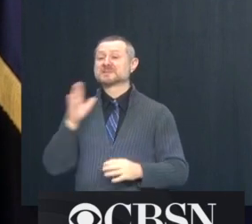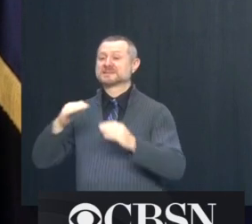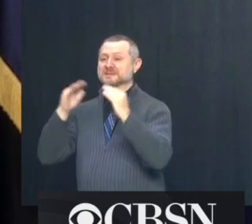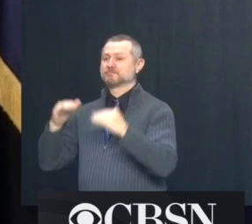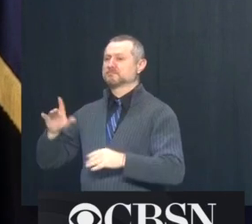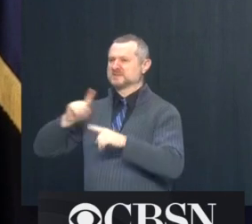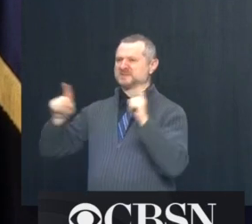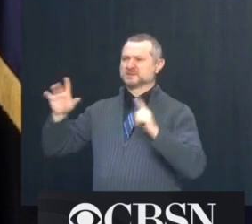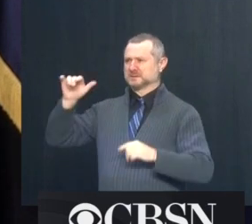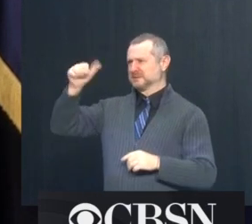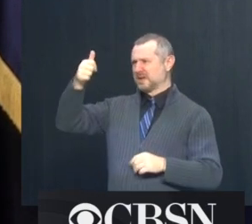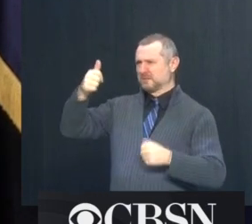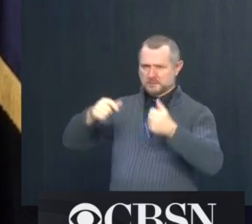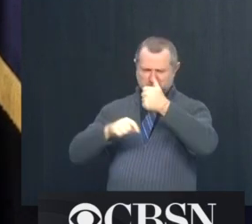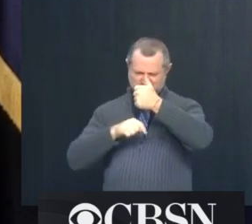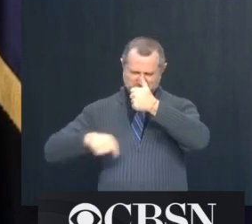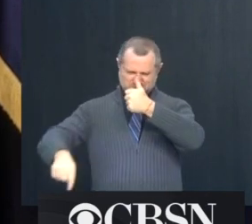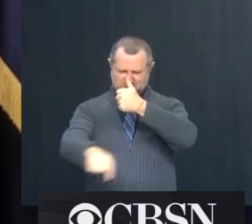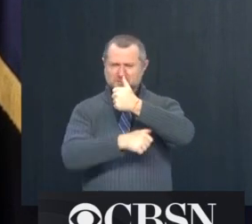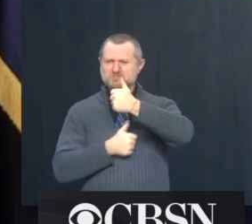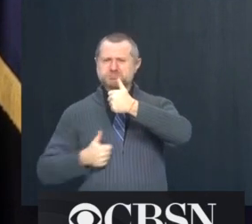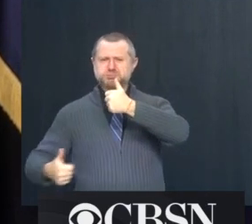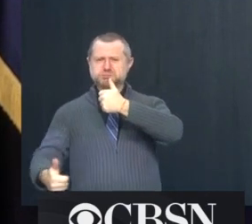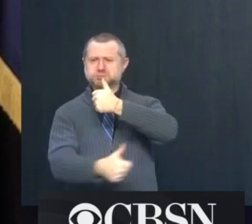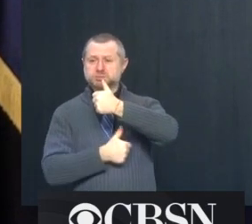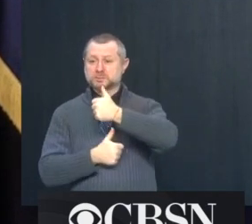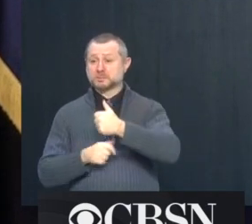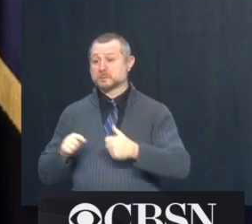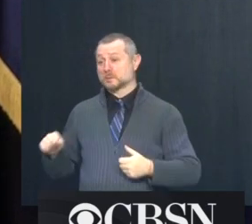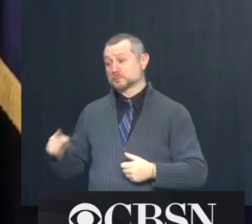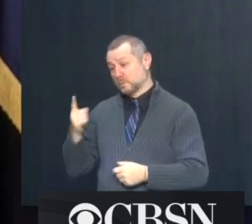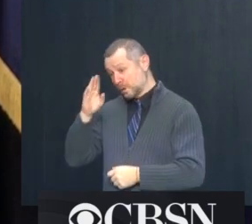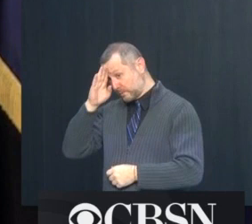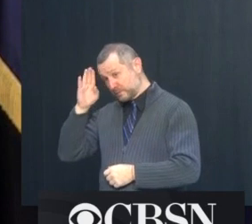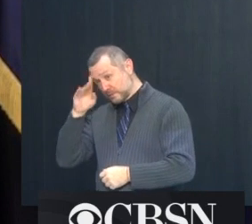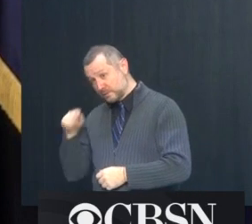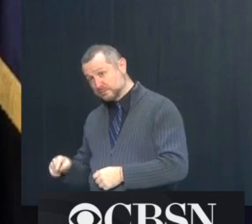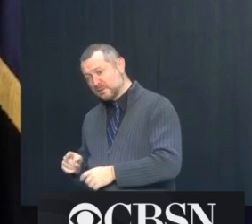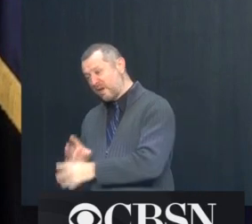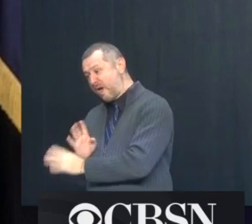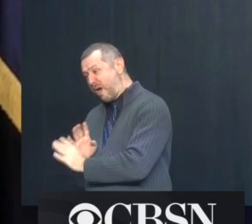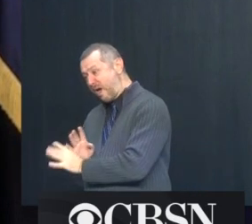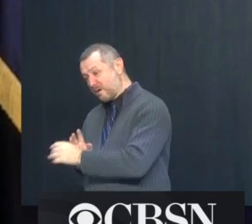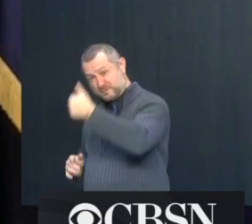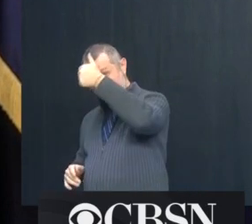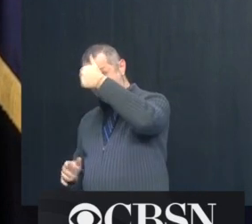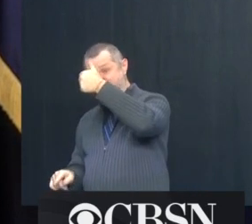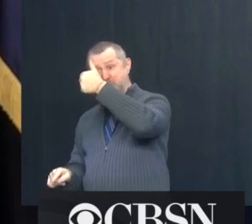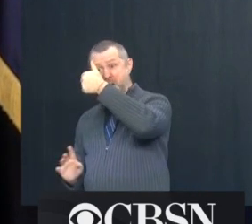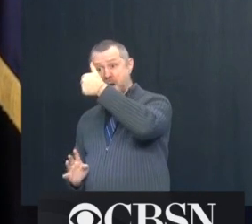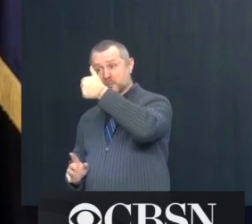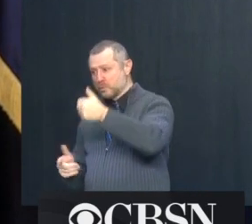You knew the rates were going up in certain areas among those 10.